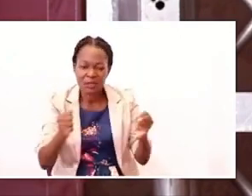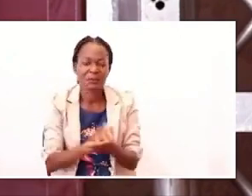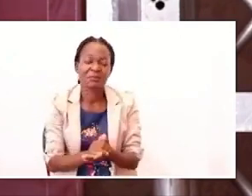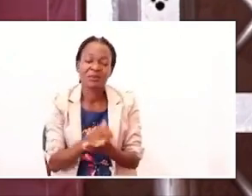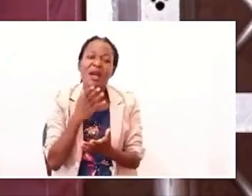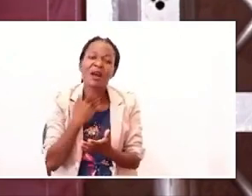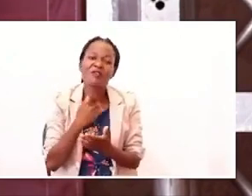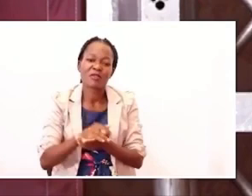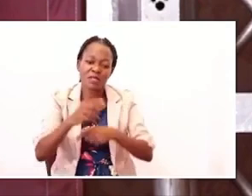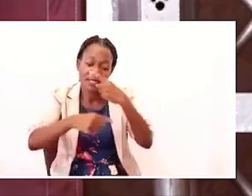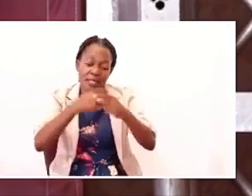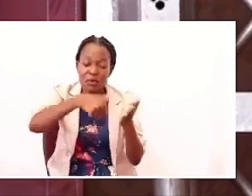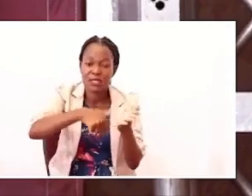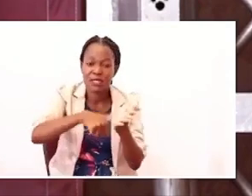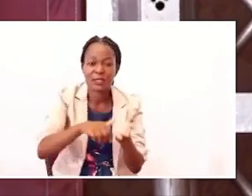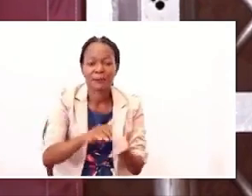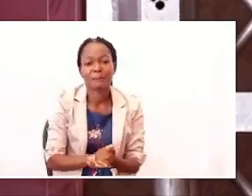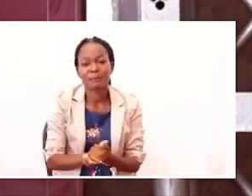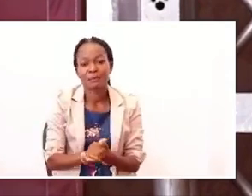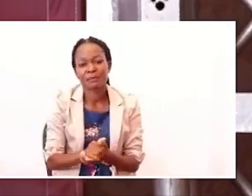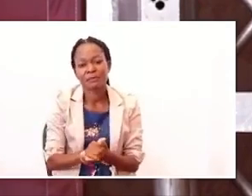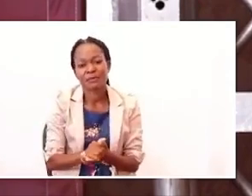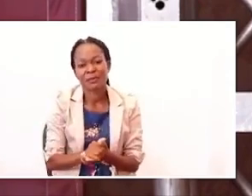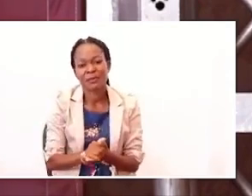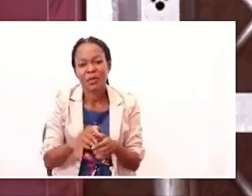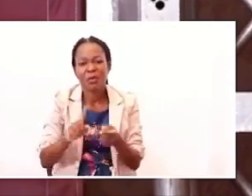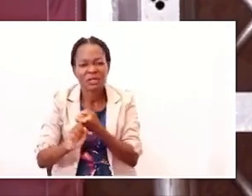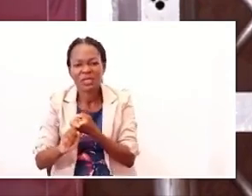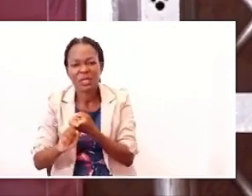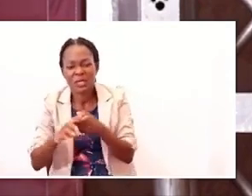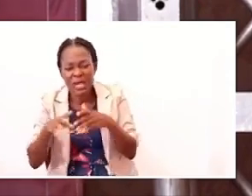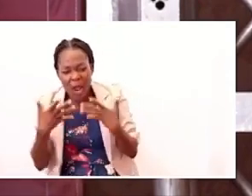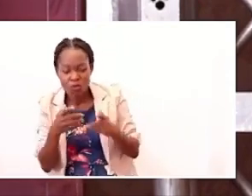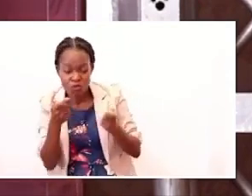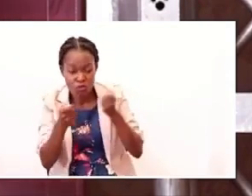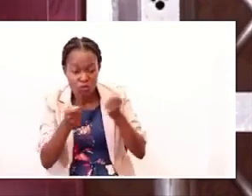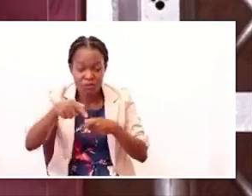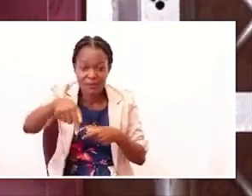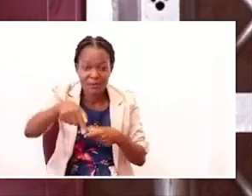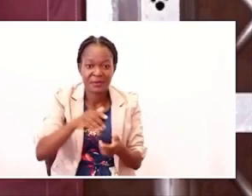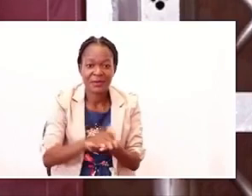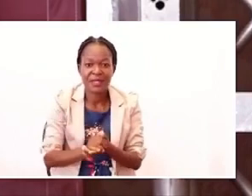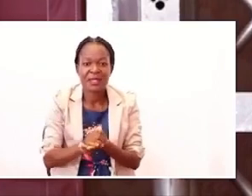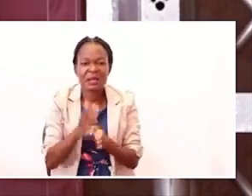the basis of what we should be contracting it on, a different way